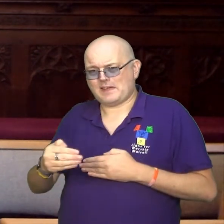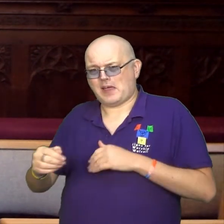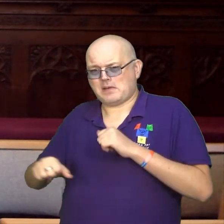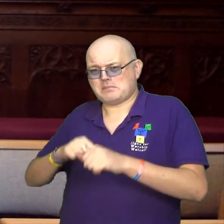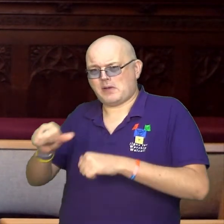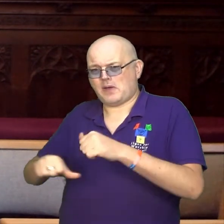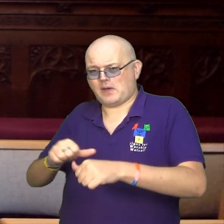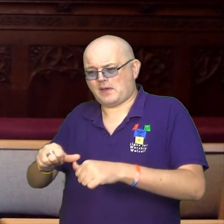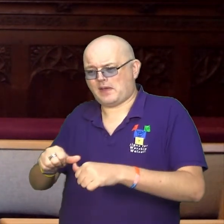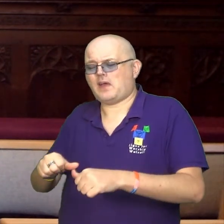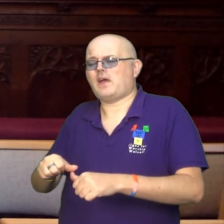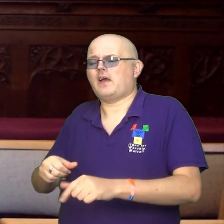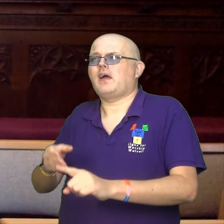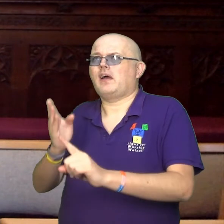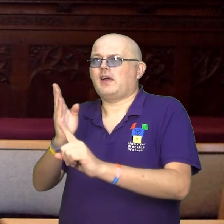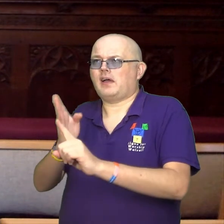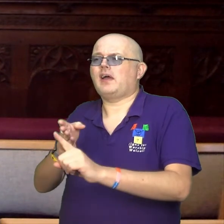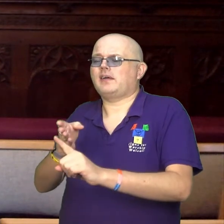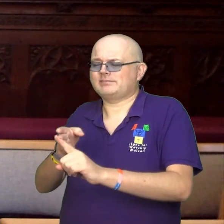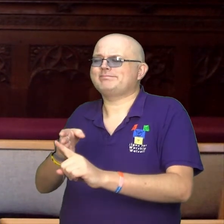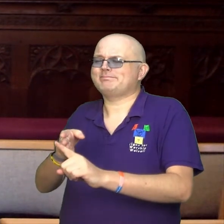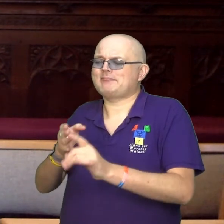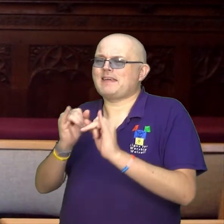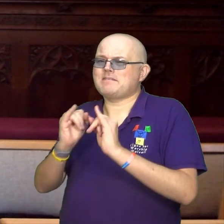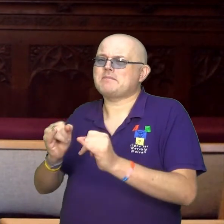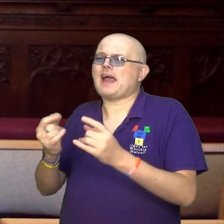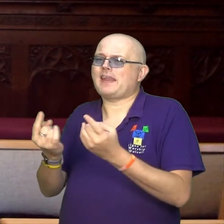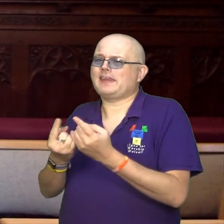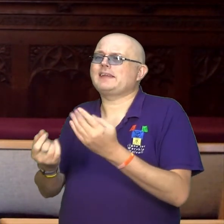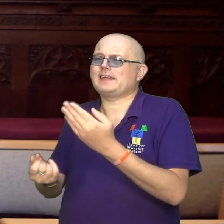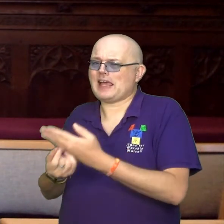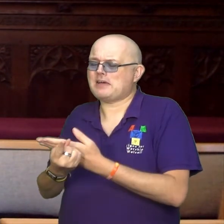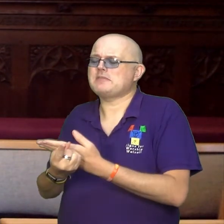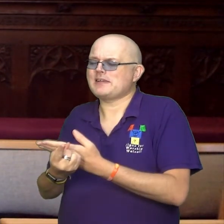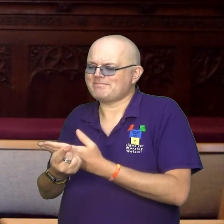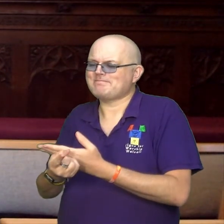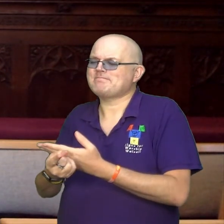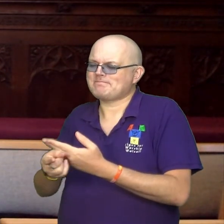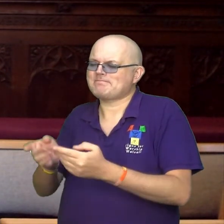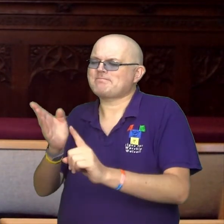in a process of coming to terms with terrible things happening.